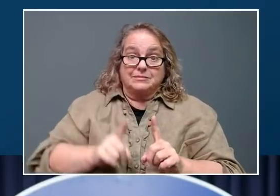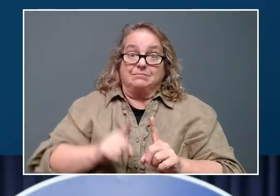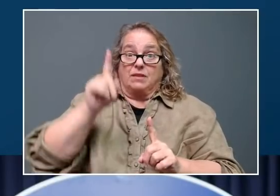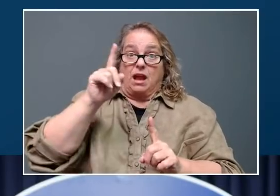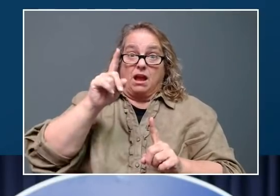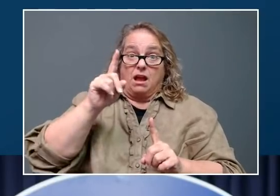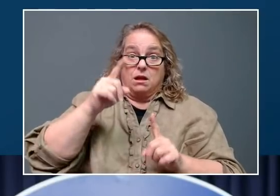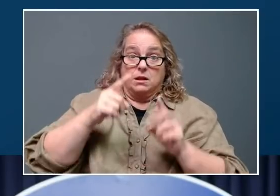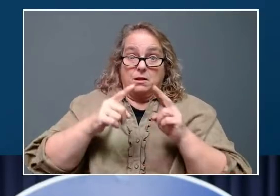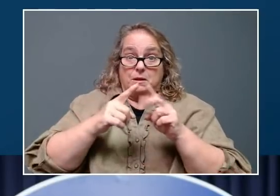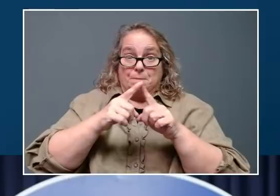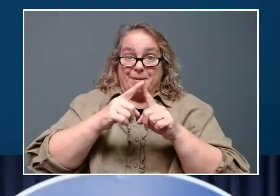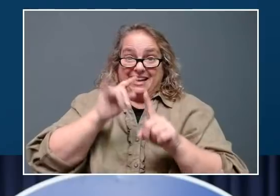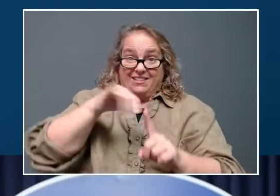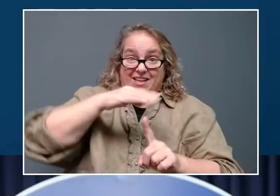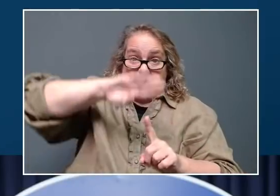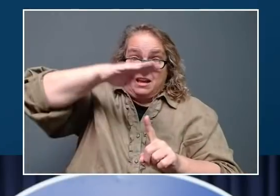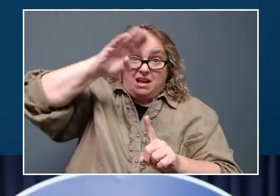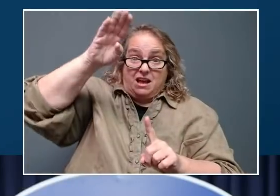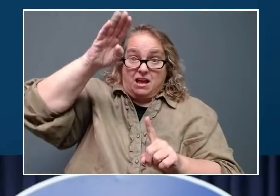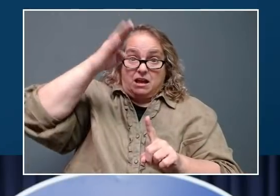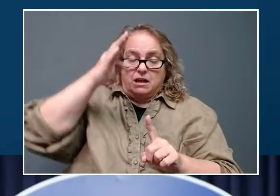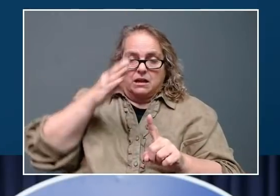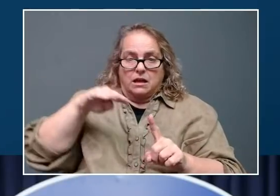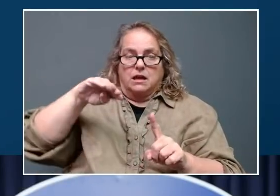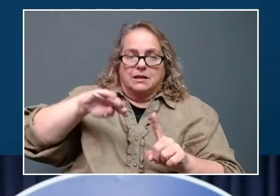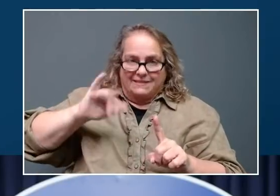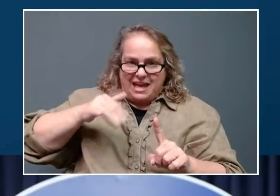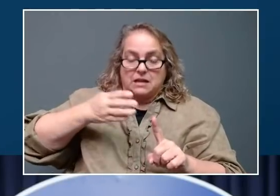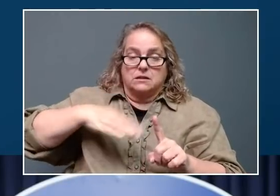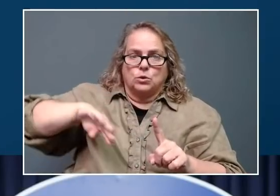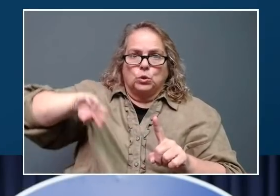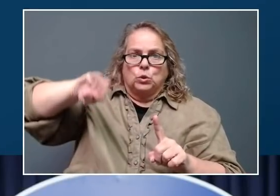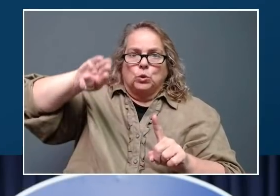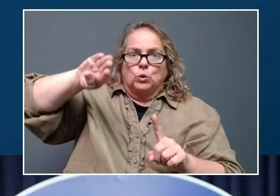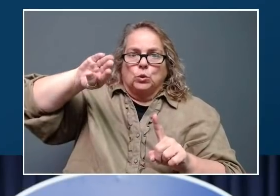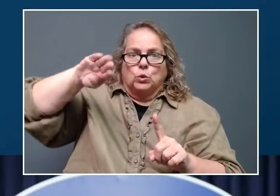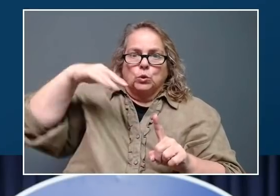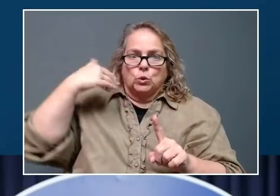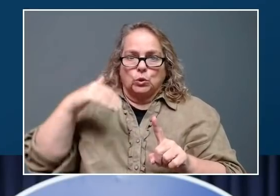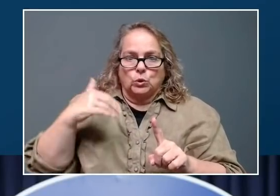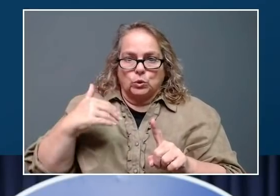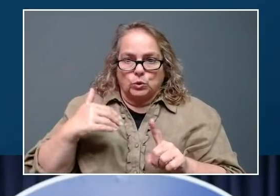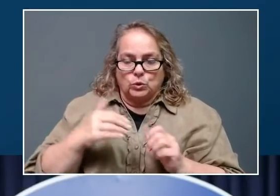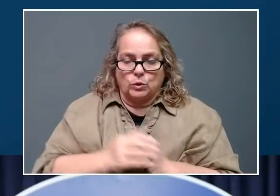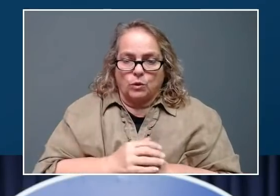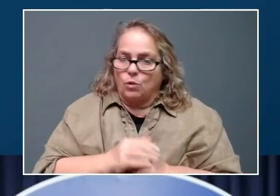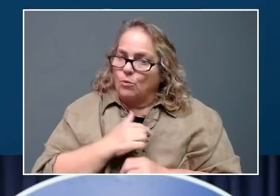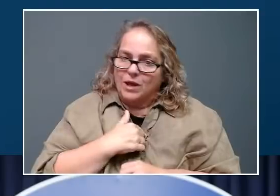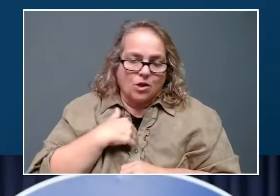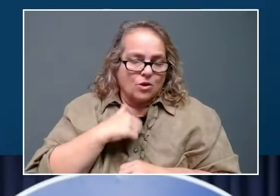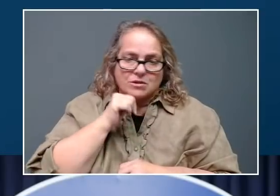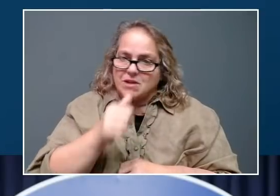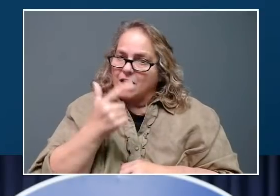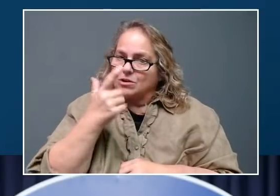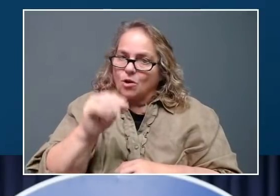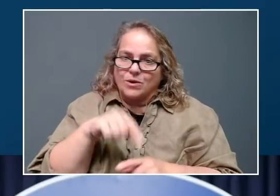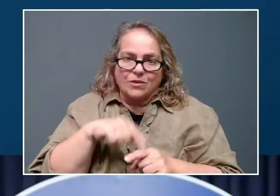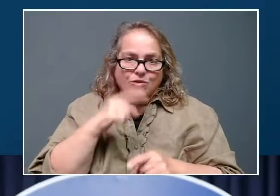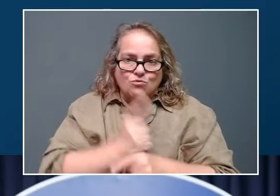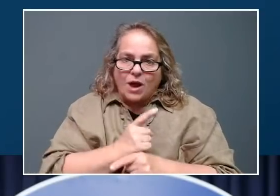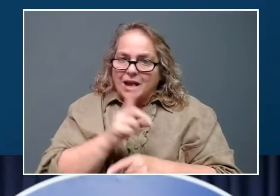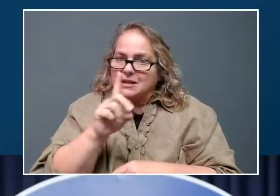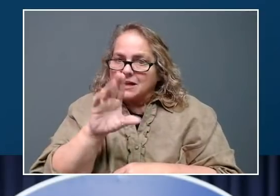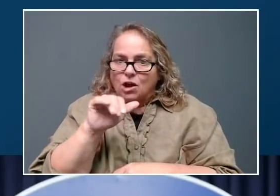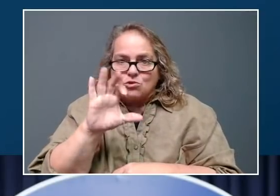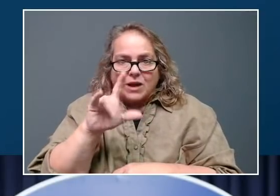of the escalations that we have had. We are certainly not headed in the right direction. And remember,